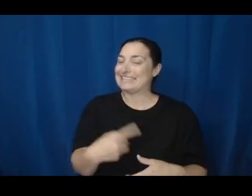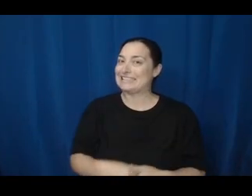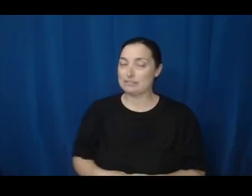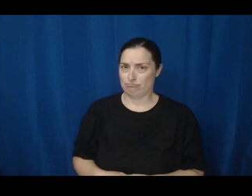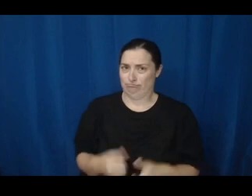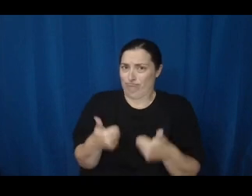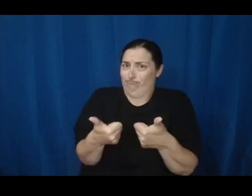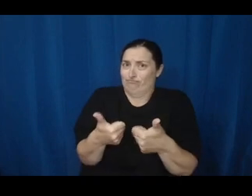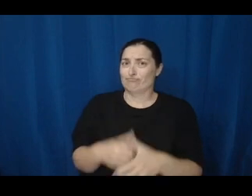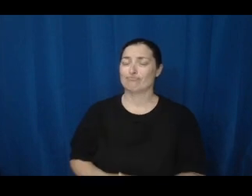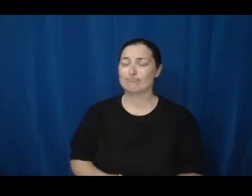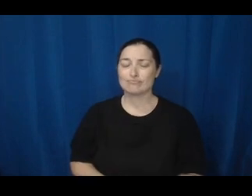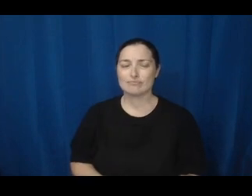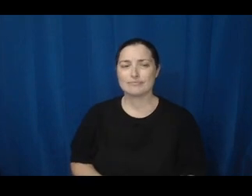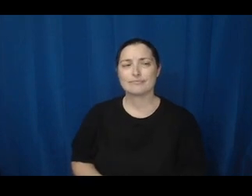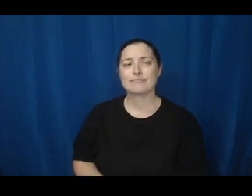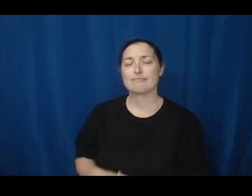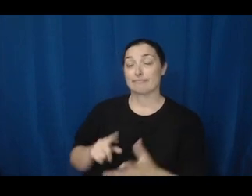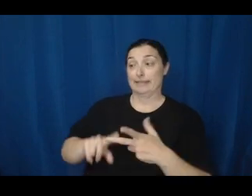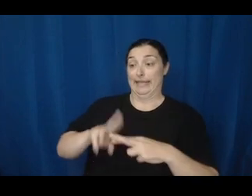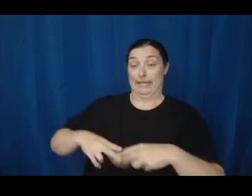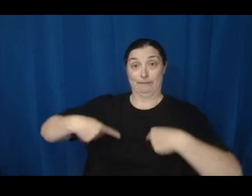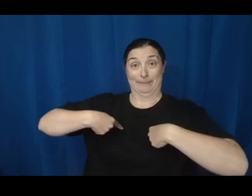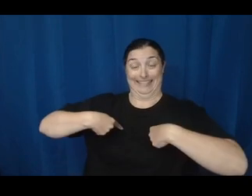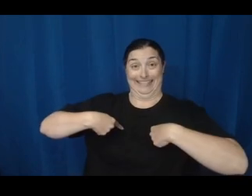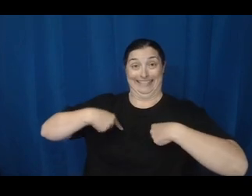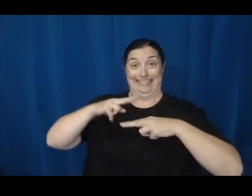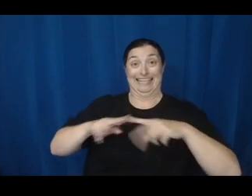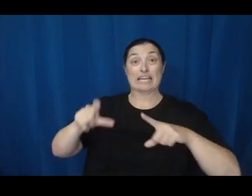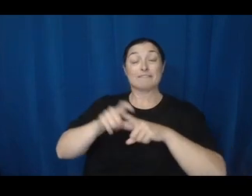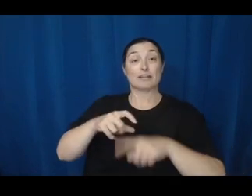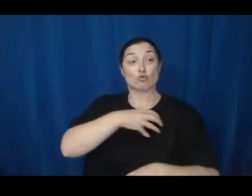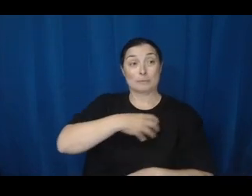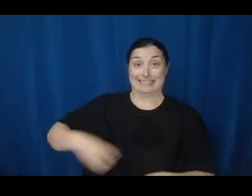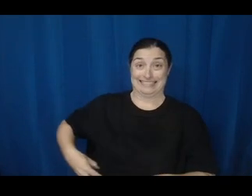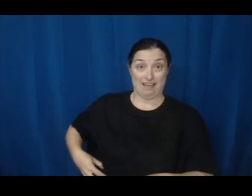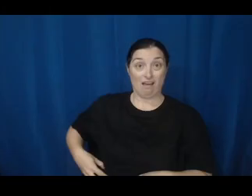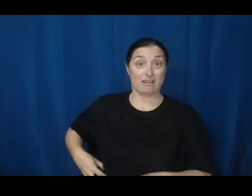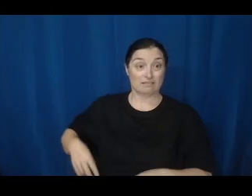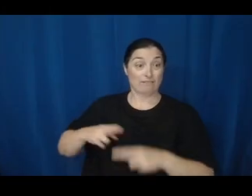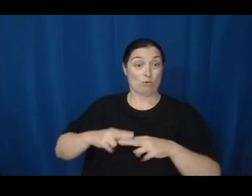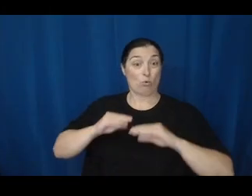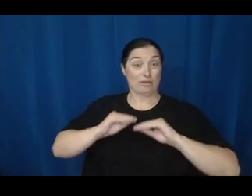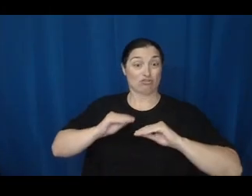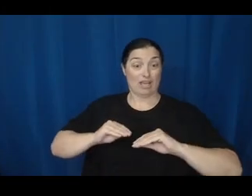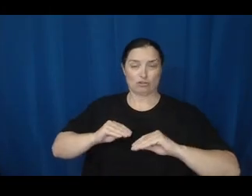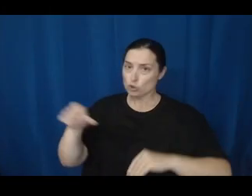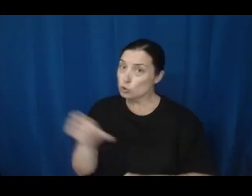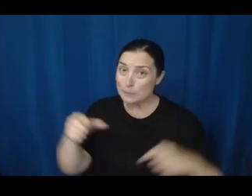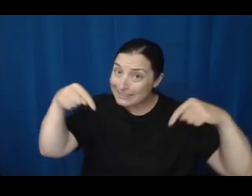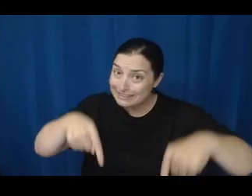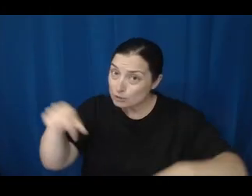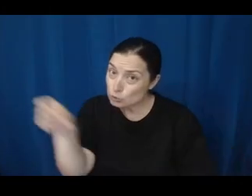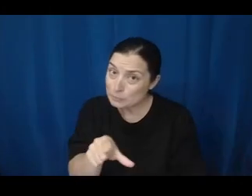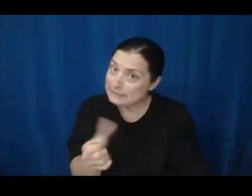thing. So if I was the federal minister, Jason Clare, now sitting, he actually should be here. Maybe